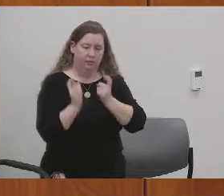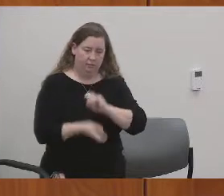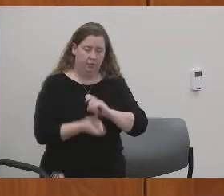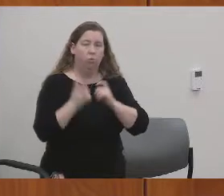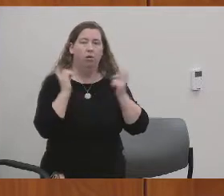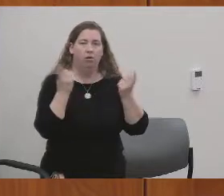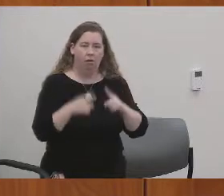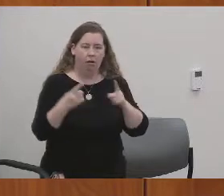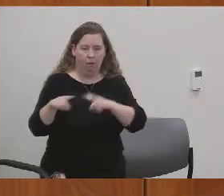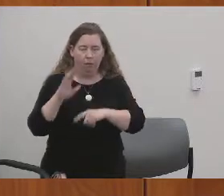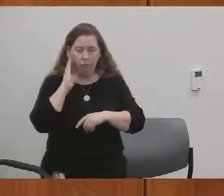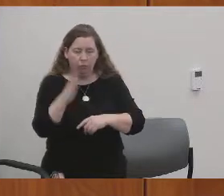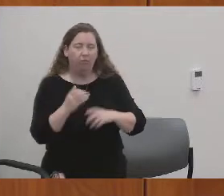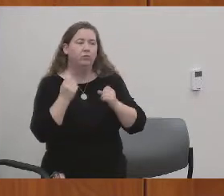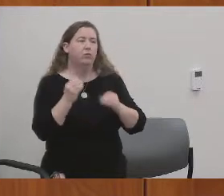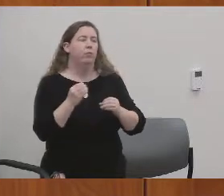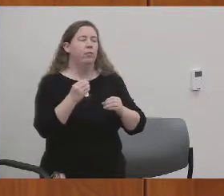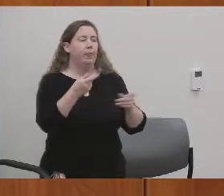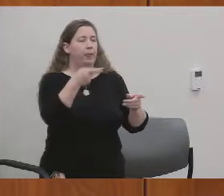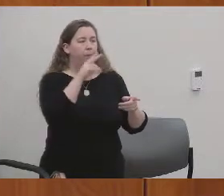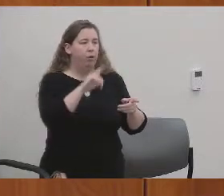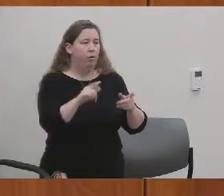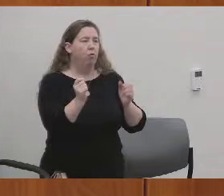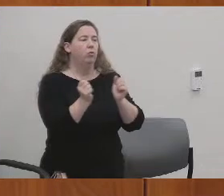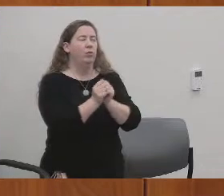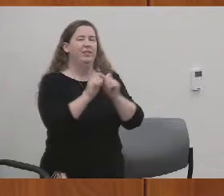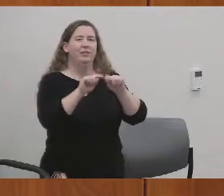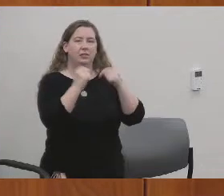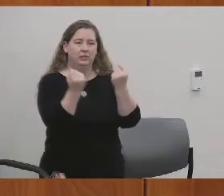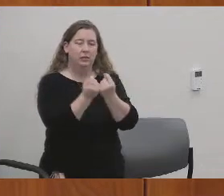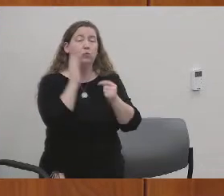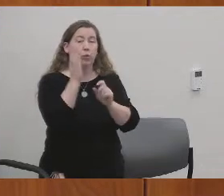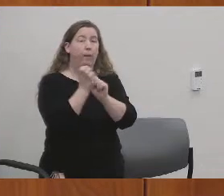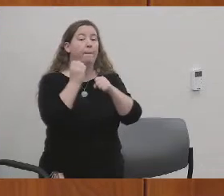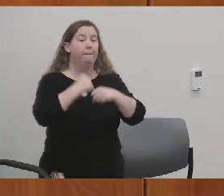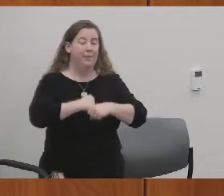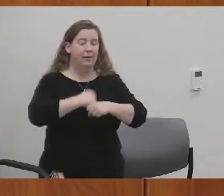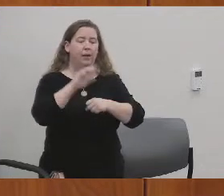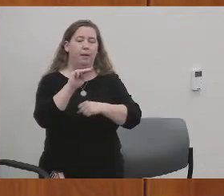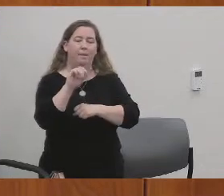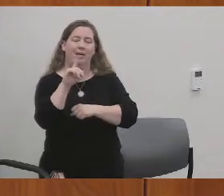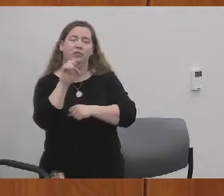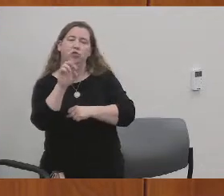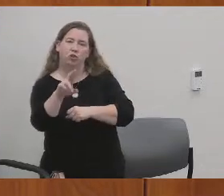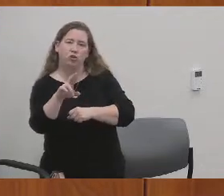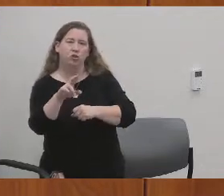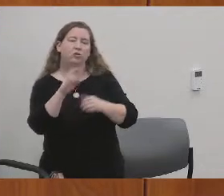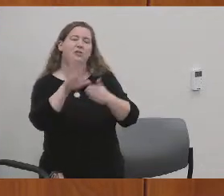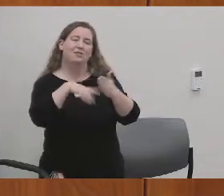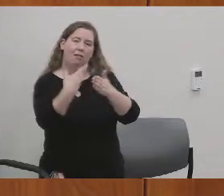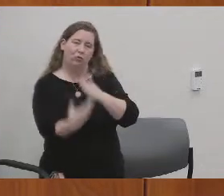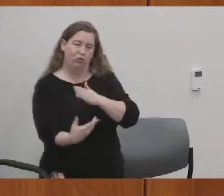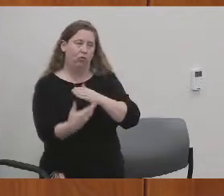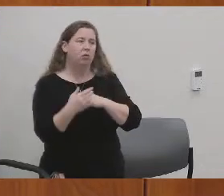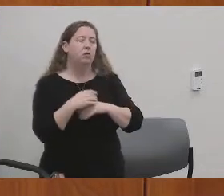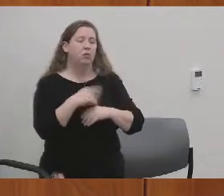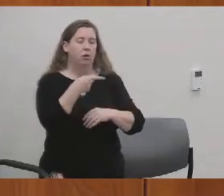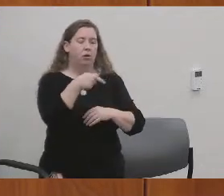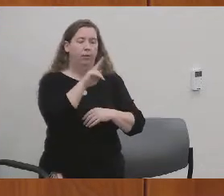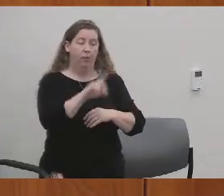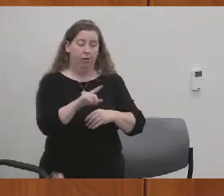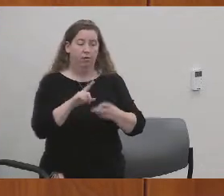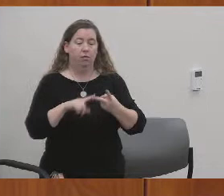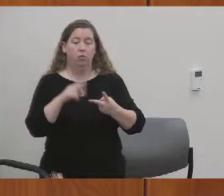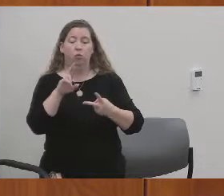their teams, along with Paul, will be building a new master schedule. A new master schedule, as Paul, Rob, and I have